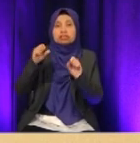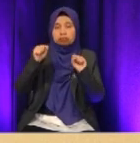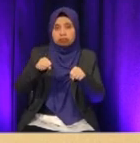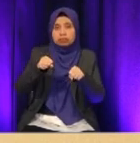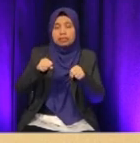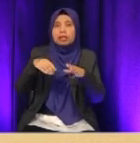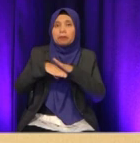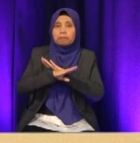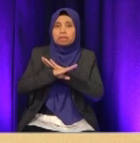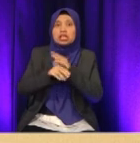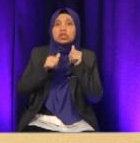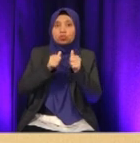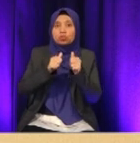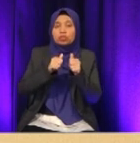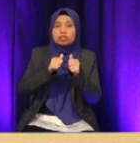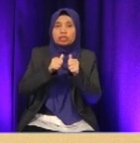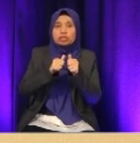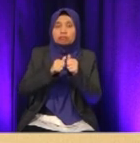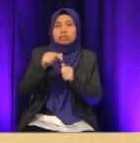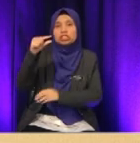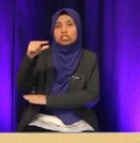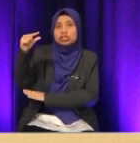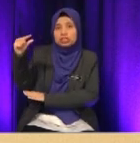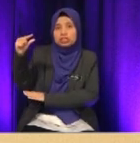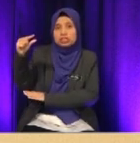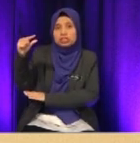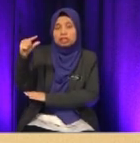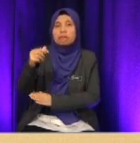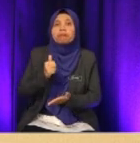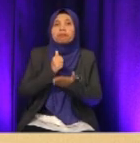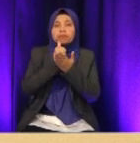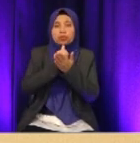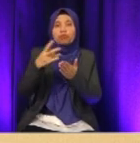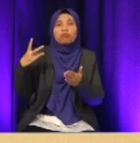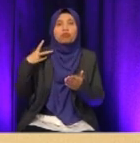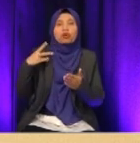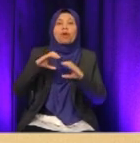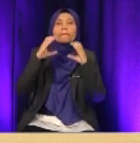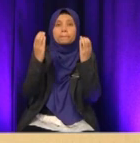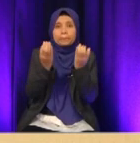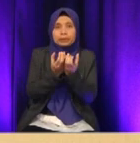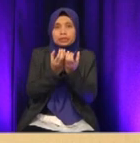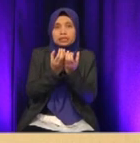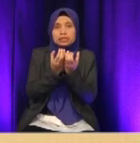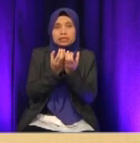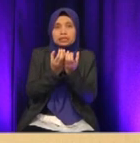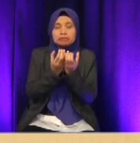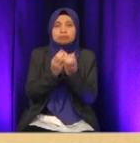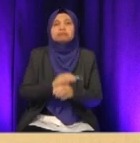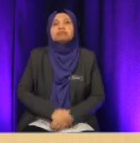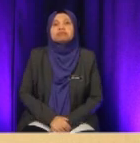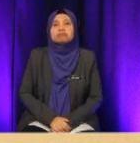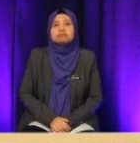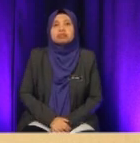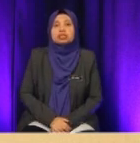for you. An organization called Good Gym helps community groups, elderly people, and disabled people,